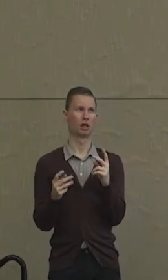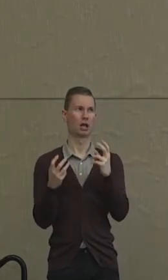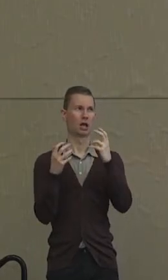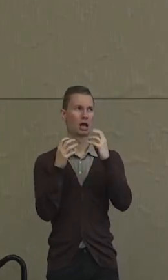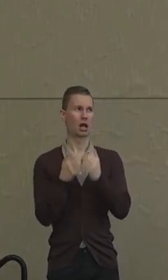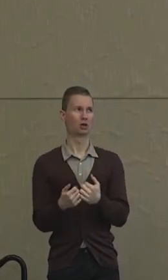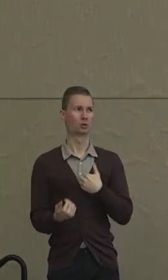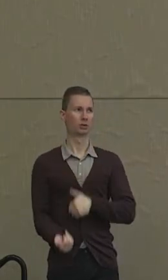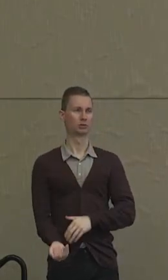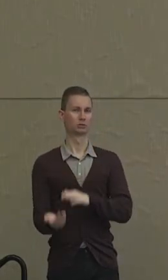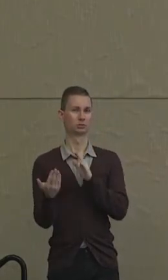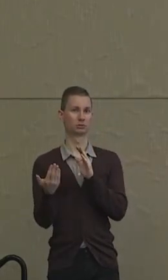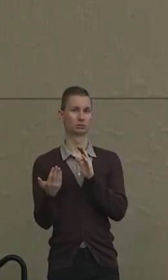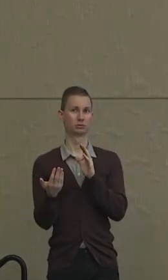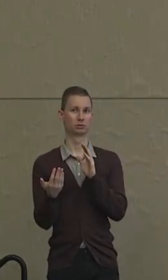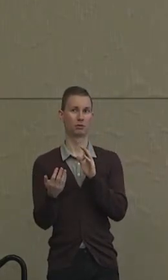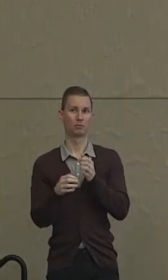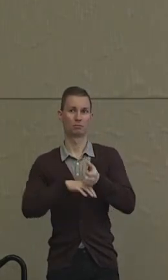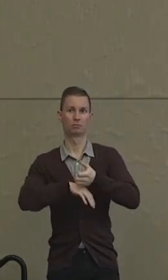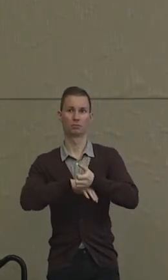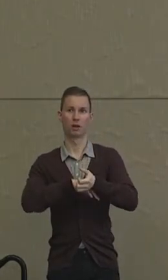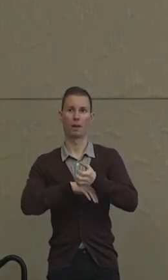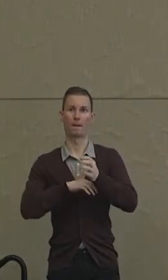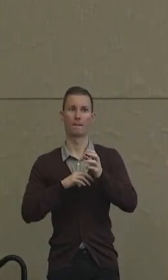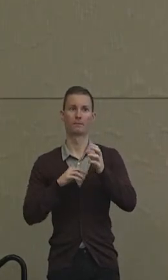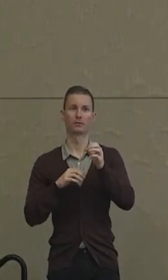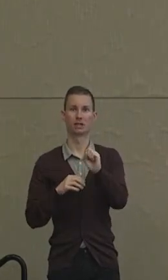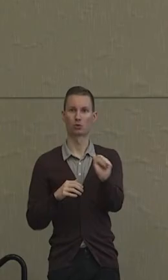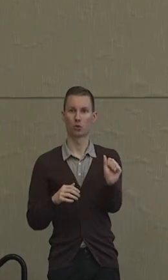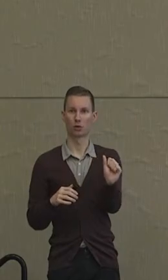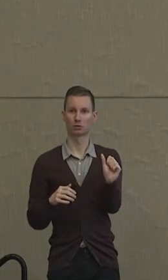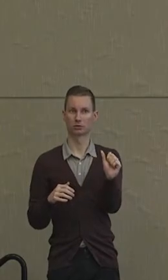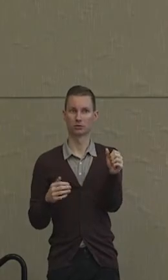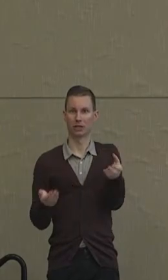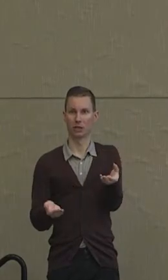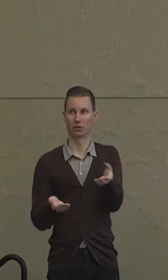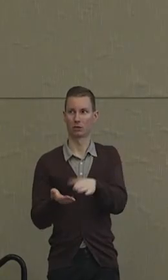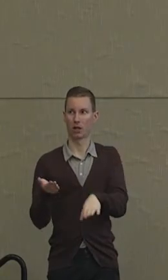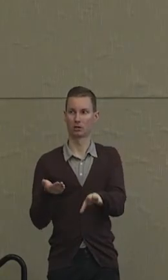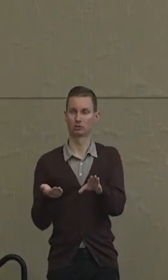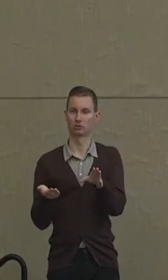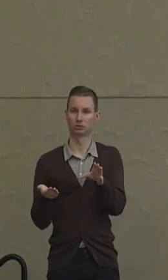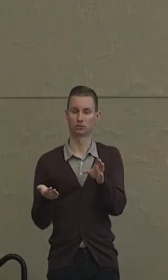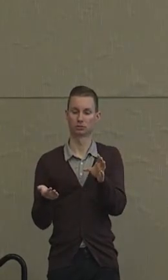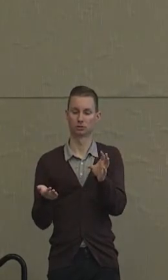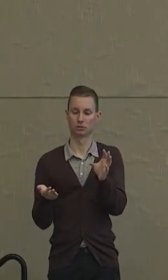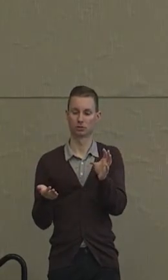to address allegations of sexual harassment on campus?